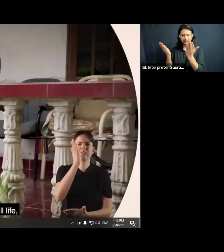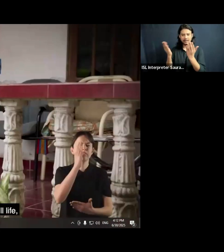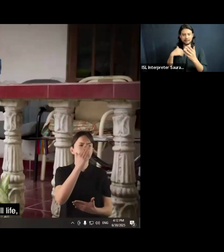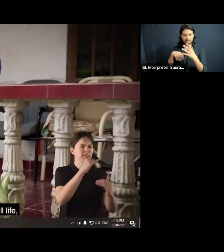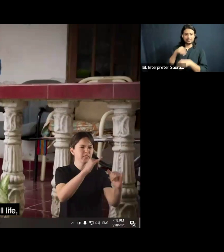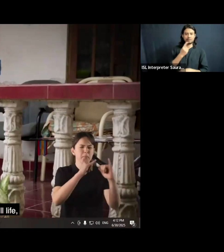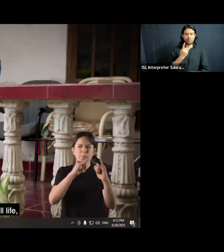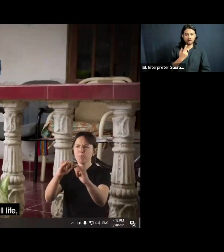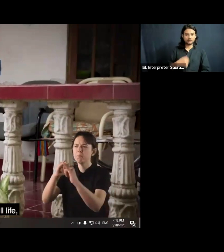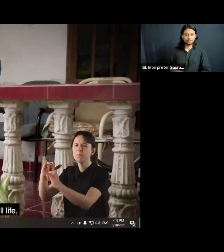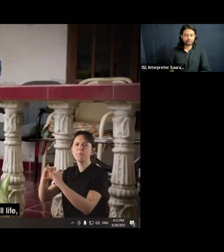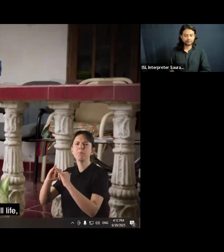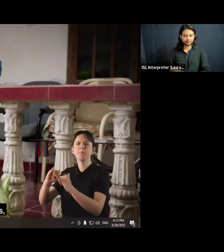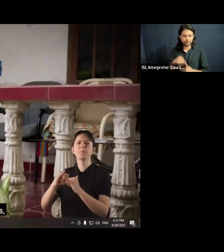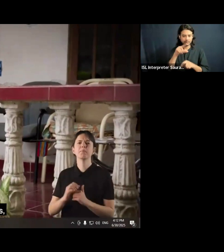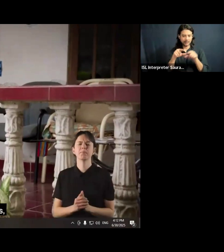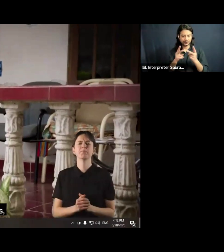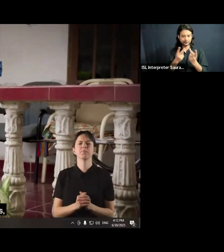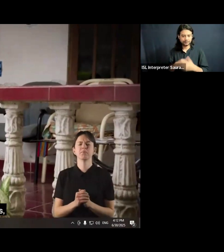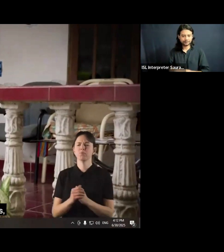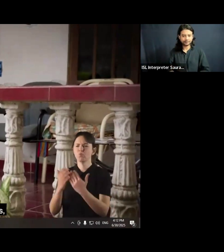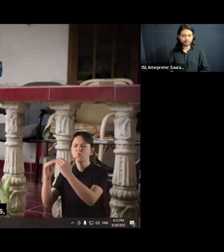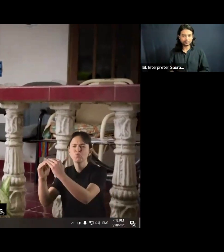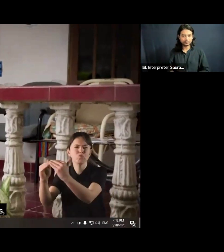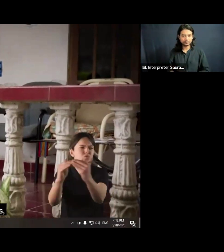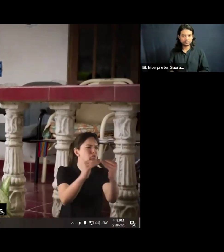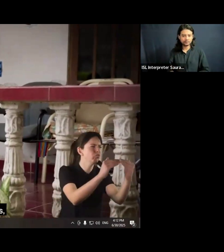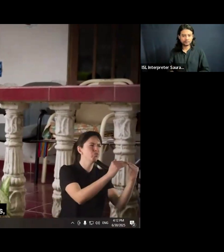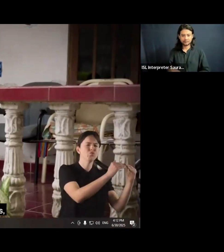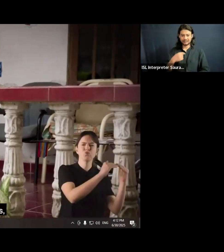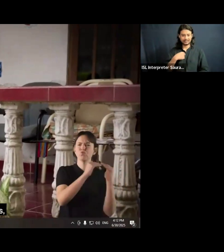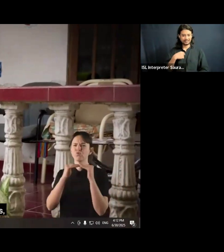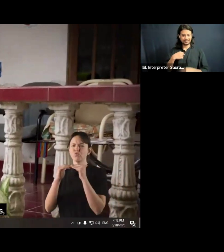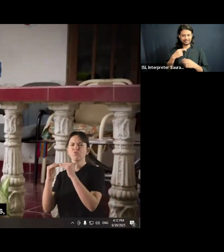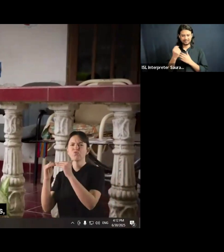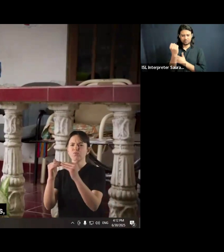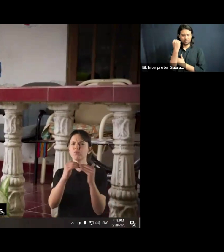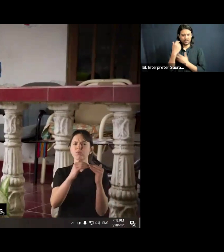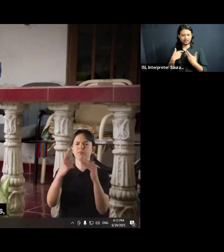I have the right to lead a full life with equal opportunities.